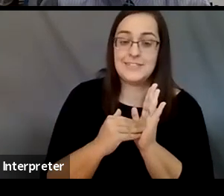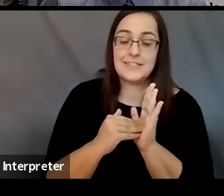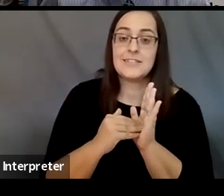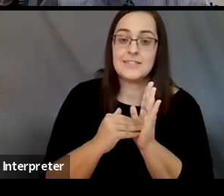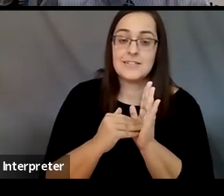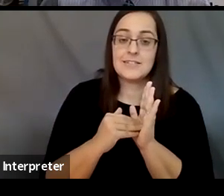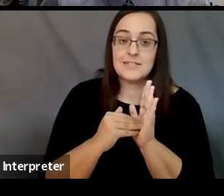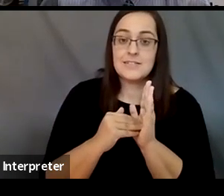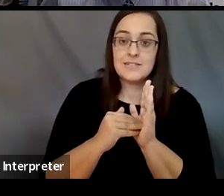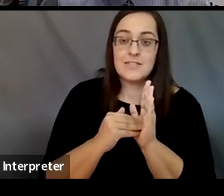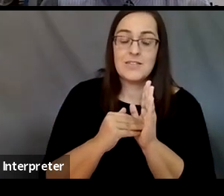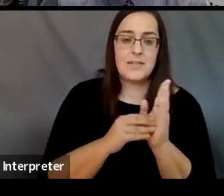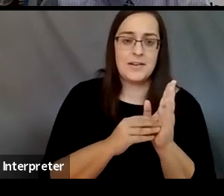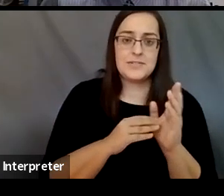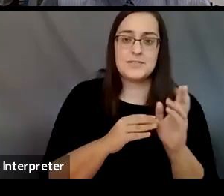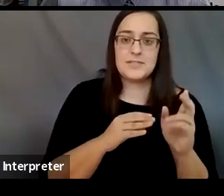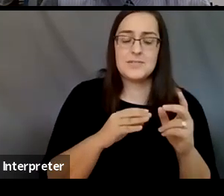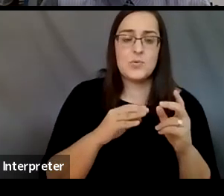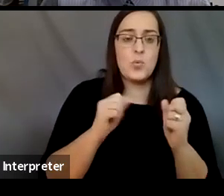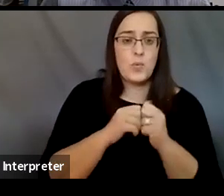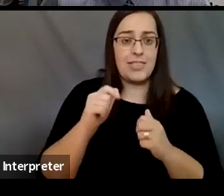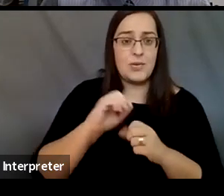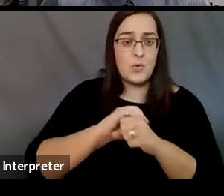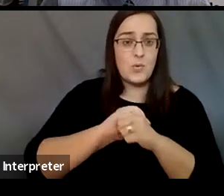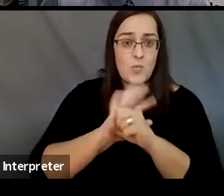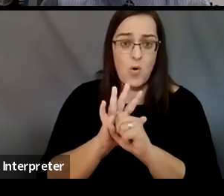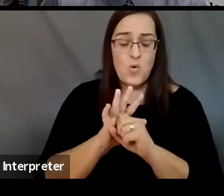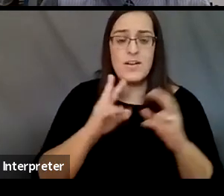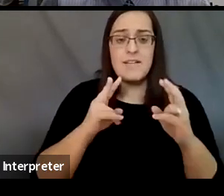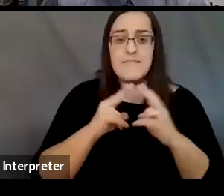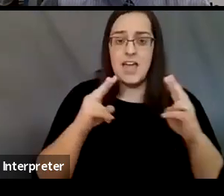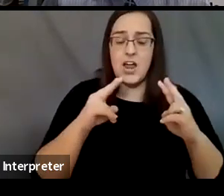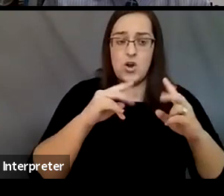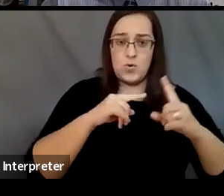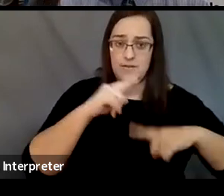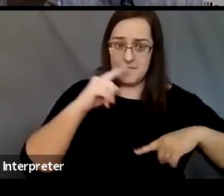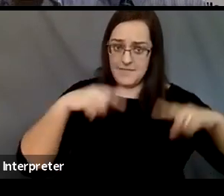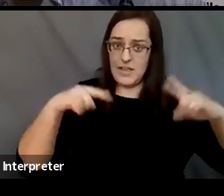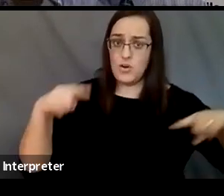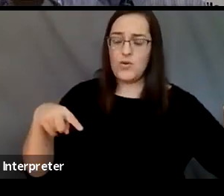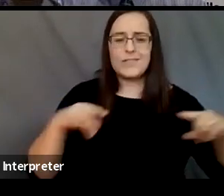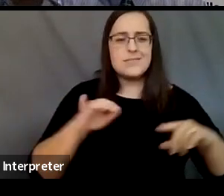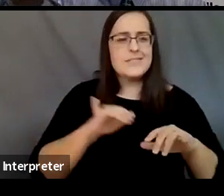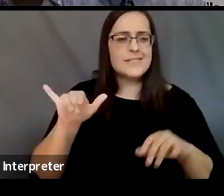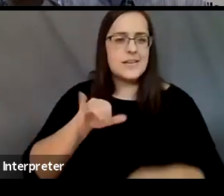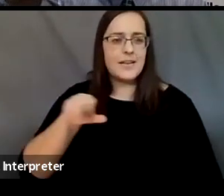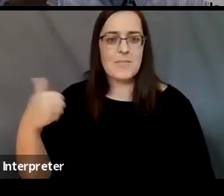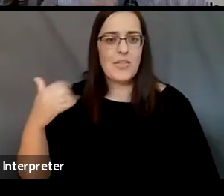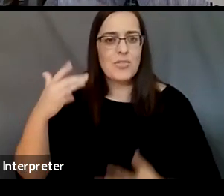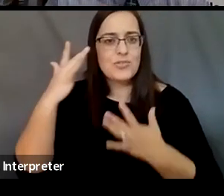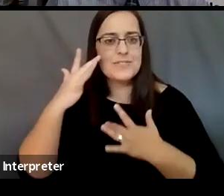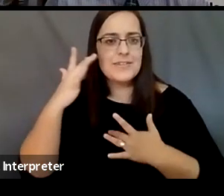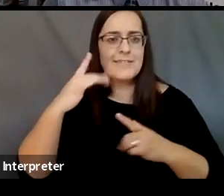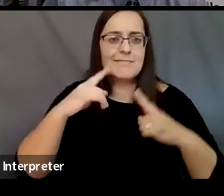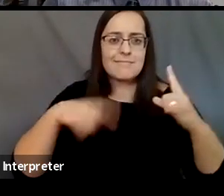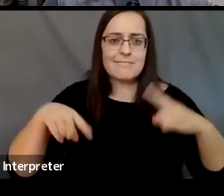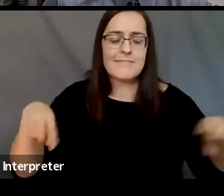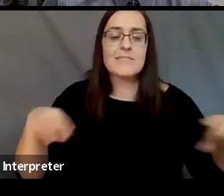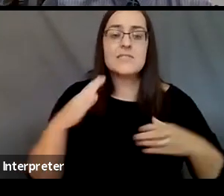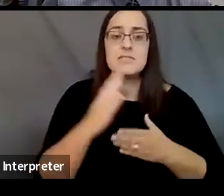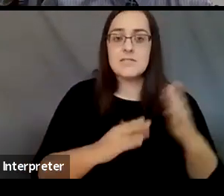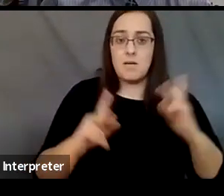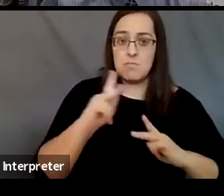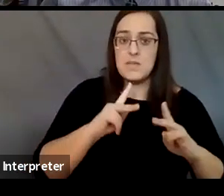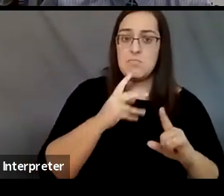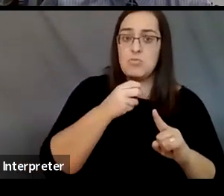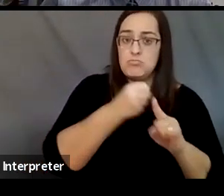a spectrum of illness with this virus, as with many other infections. And some individuals that are infected will